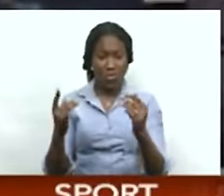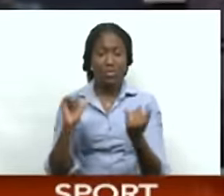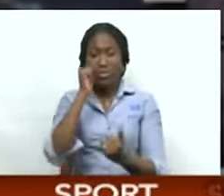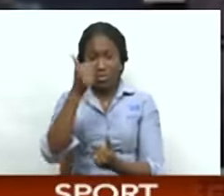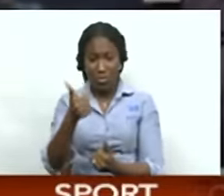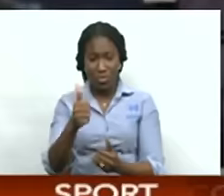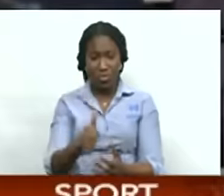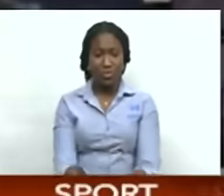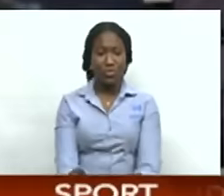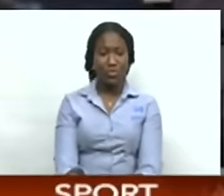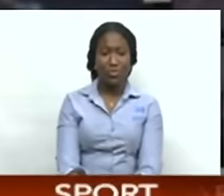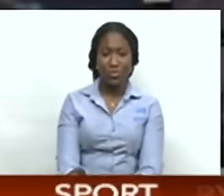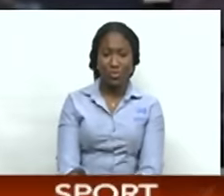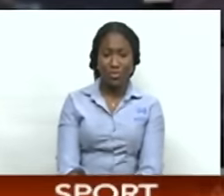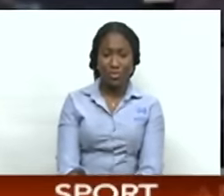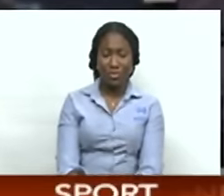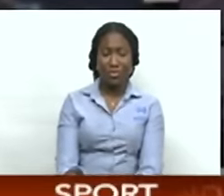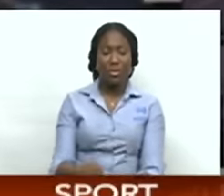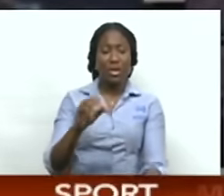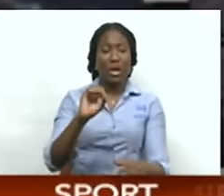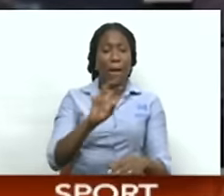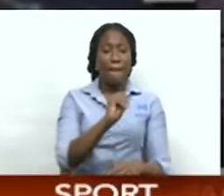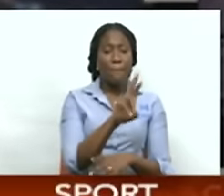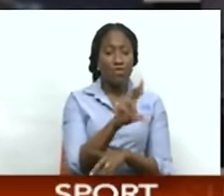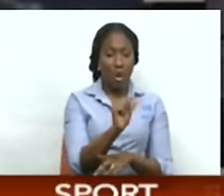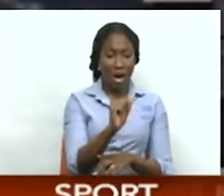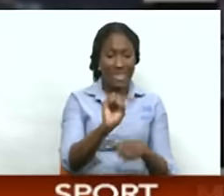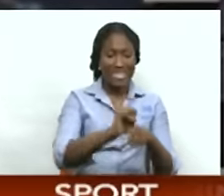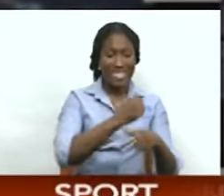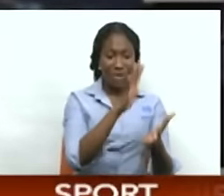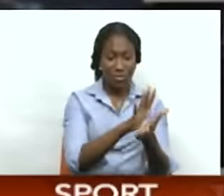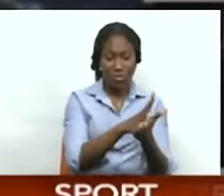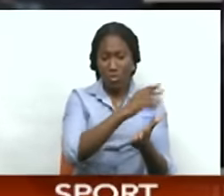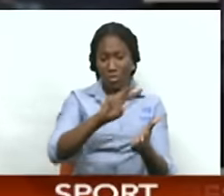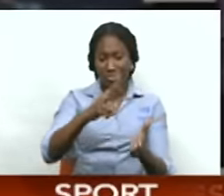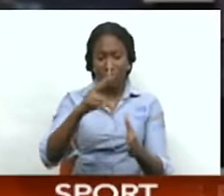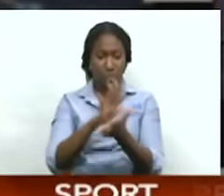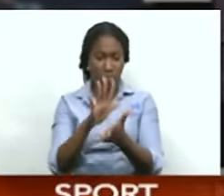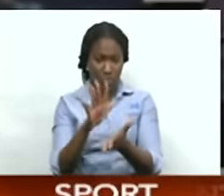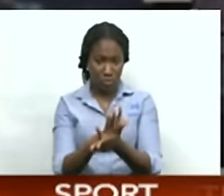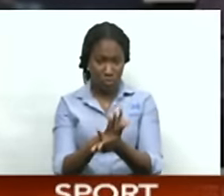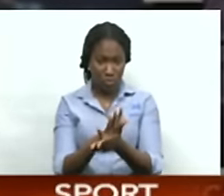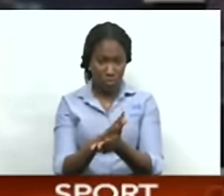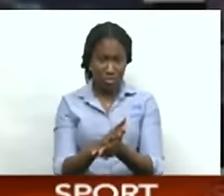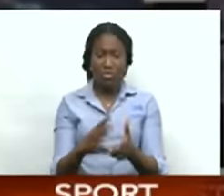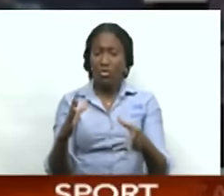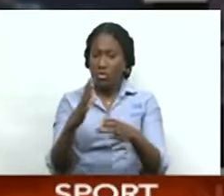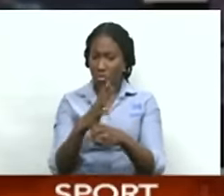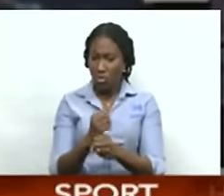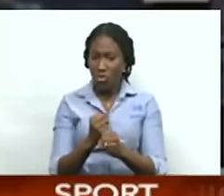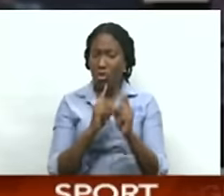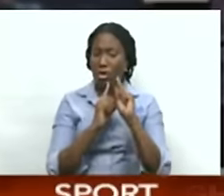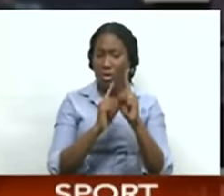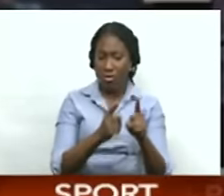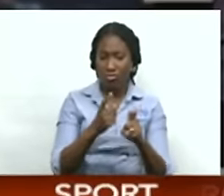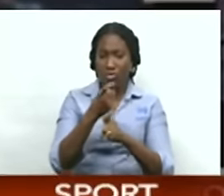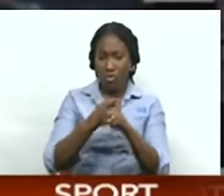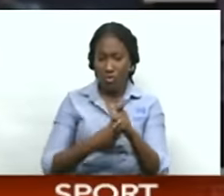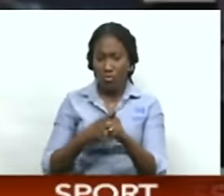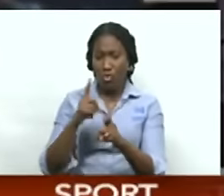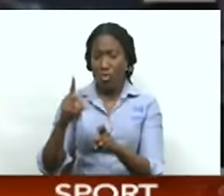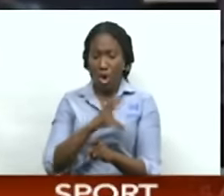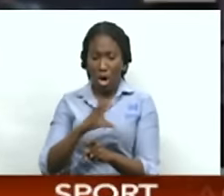Moruga Secondary and Miracle Ministries received some validation from the SSFL's Arbitration Committee when it submitted its report